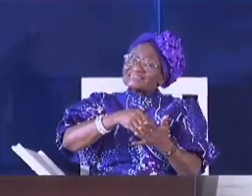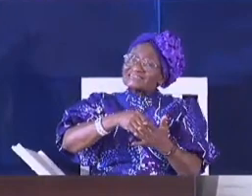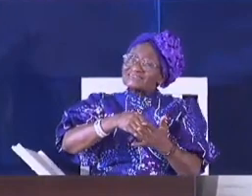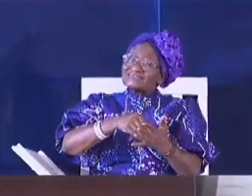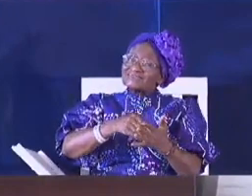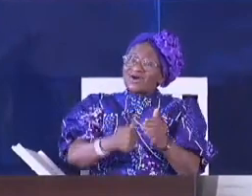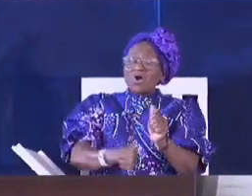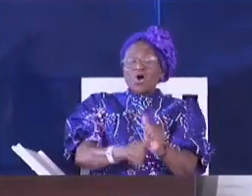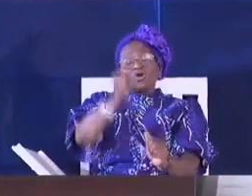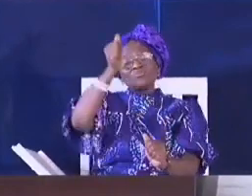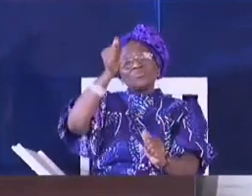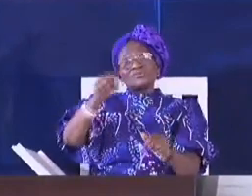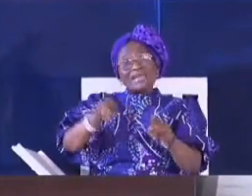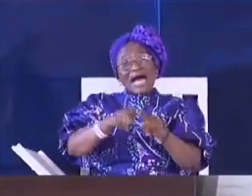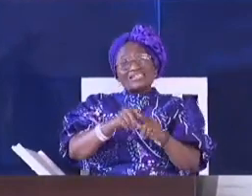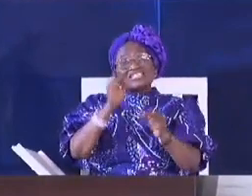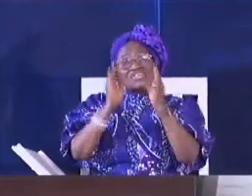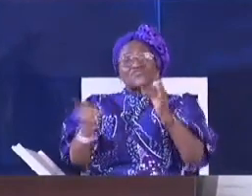almost as if you are angry.